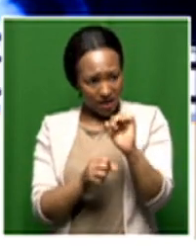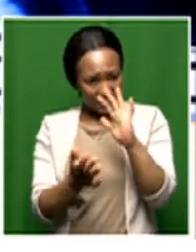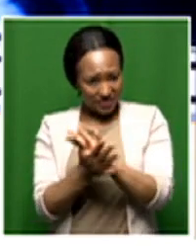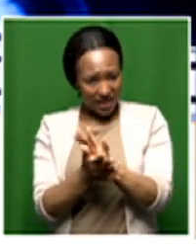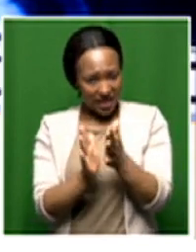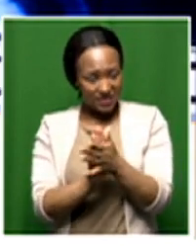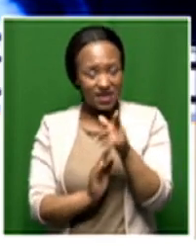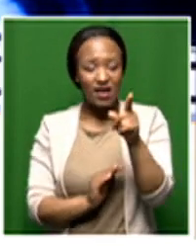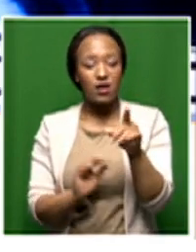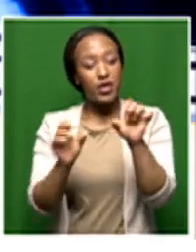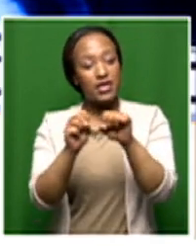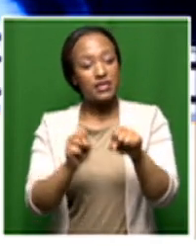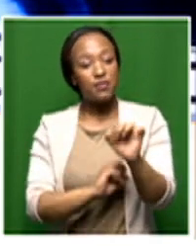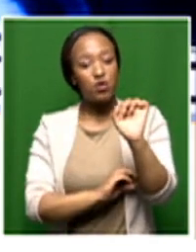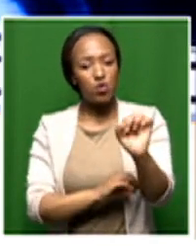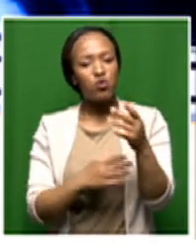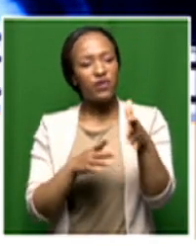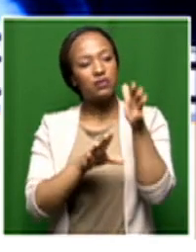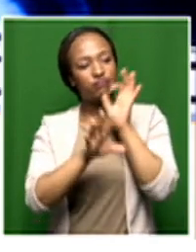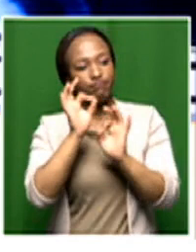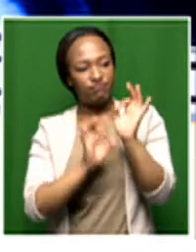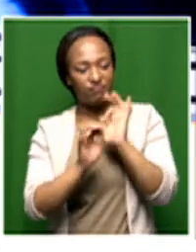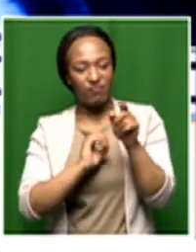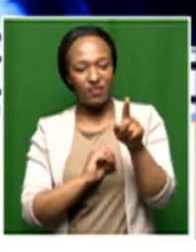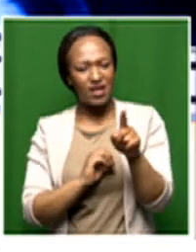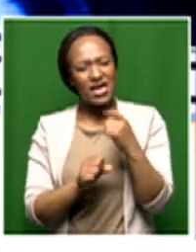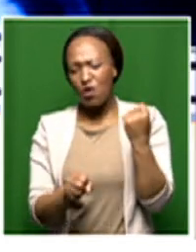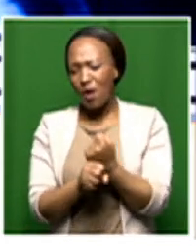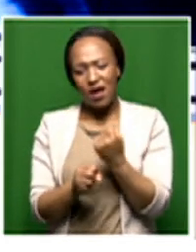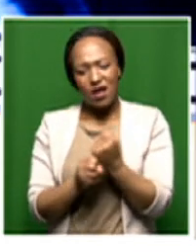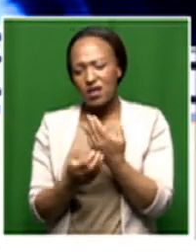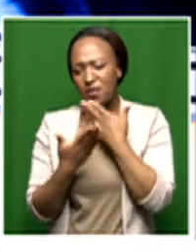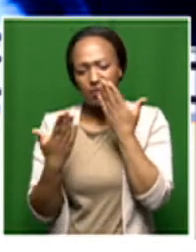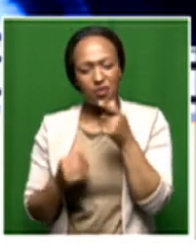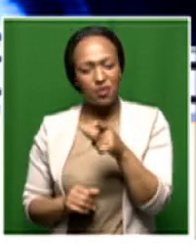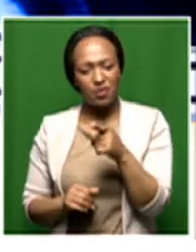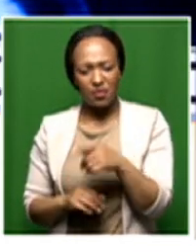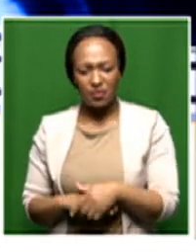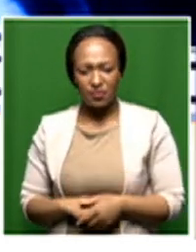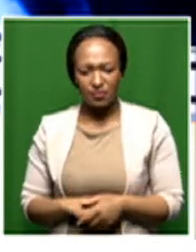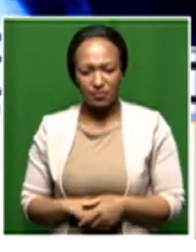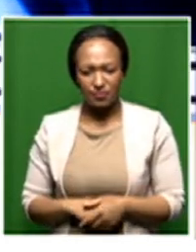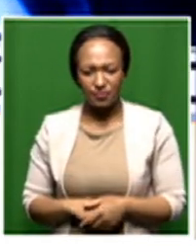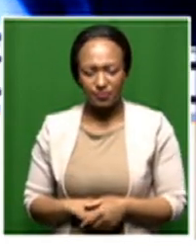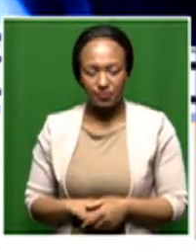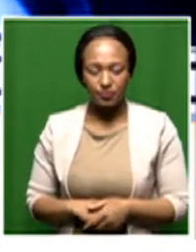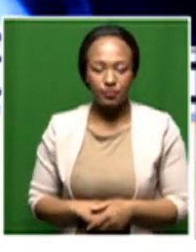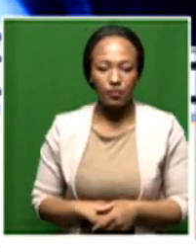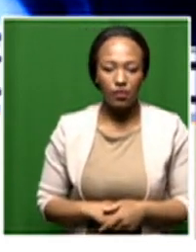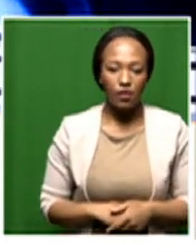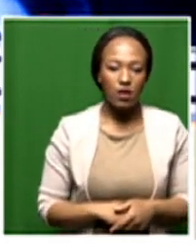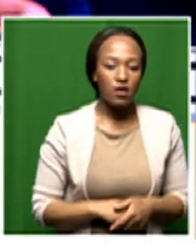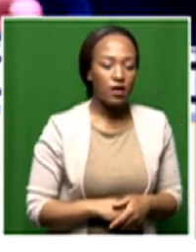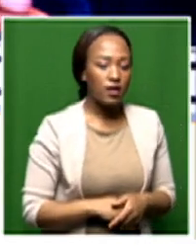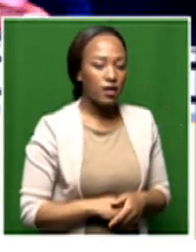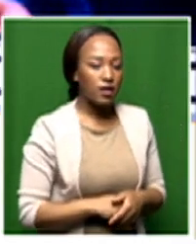The systems, as you are explaining them, are, in fact, not working as such. We also want to appeal